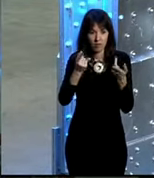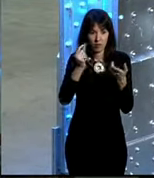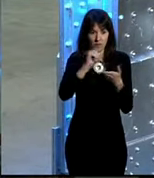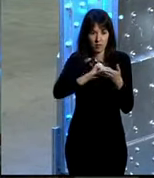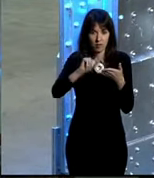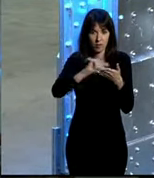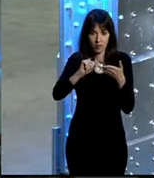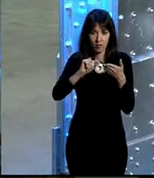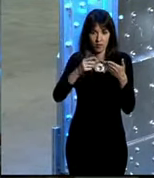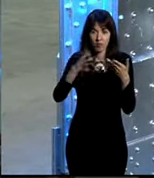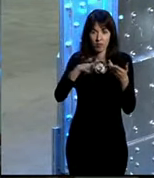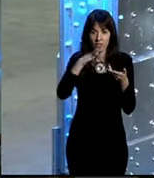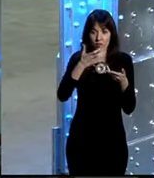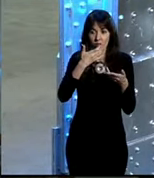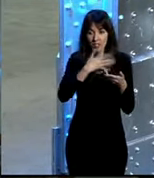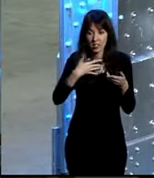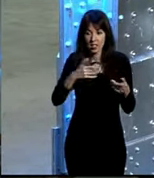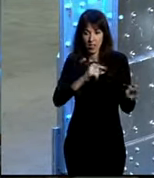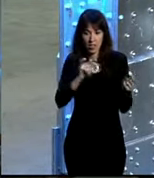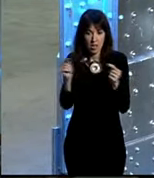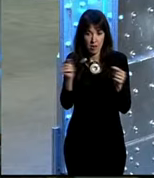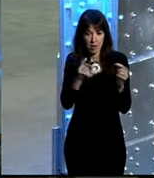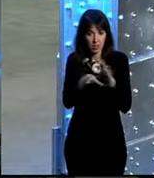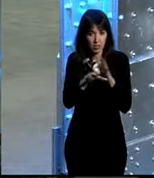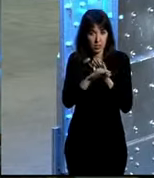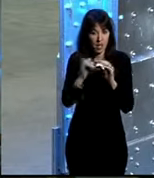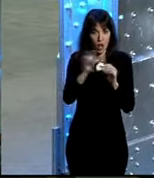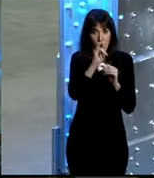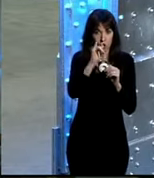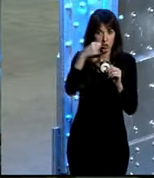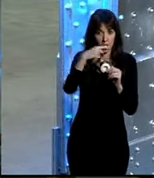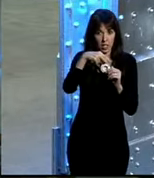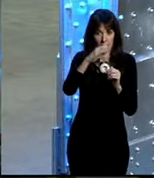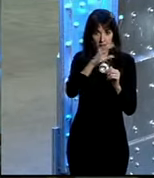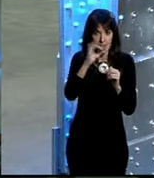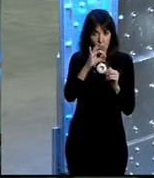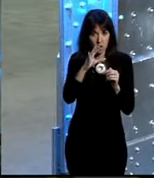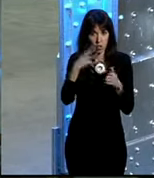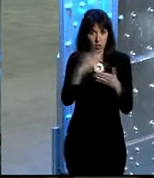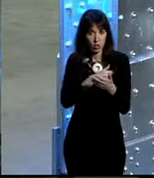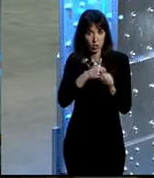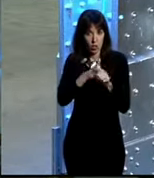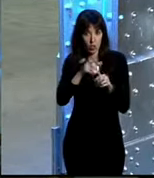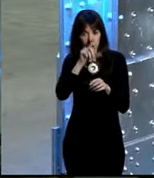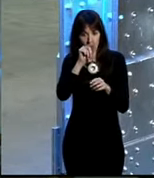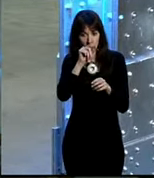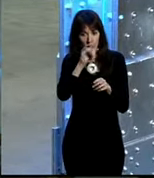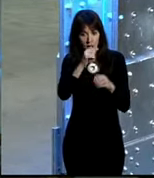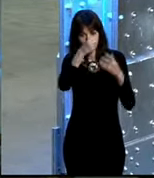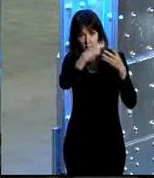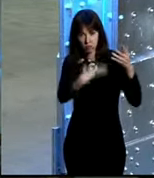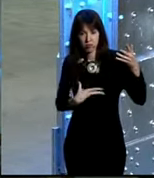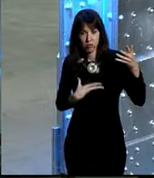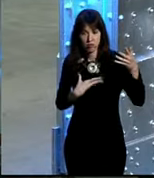But there are two things I want to say. Firstly, if you want to keep talking about what Jose Ignacio